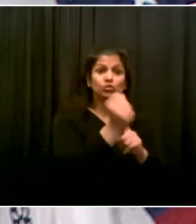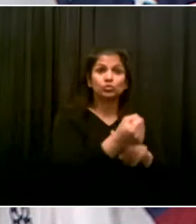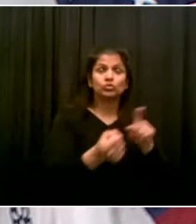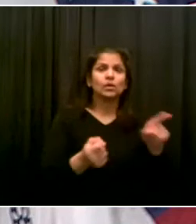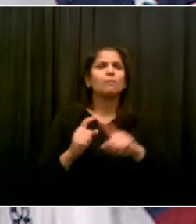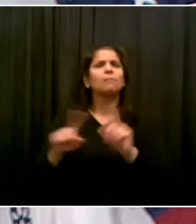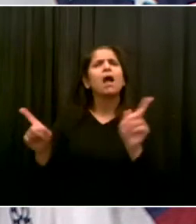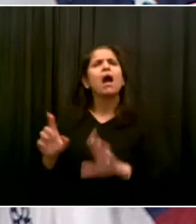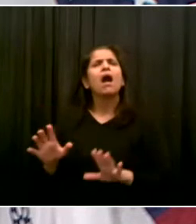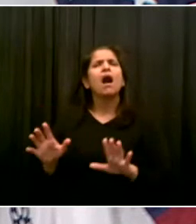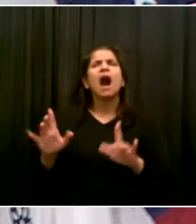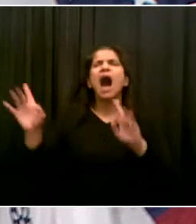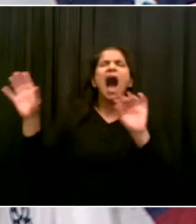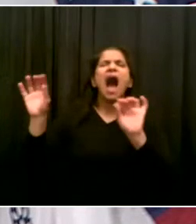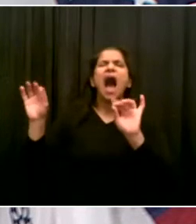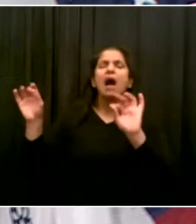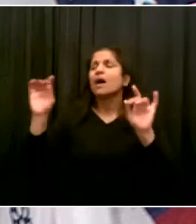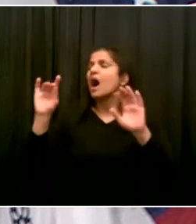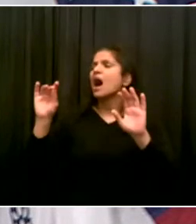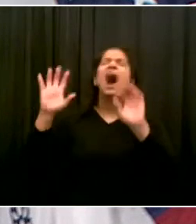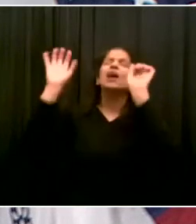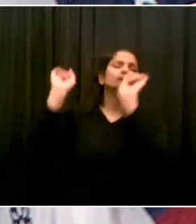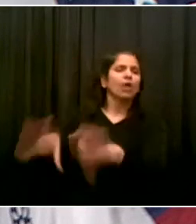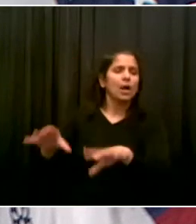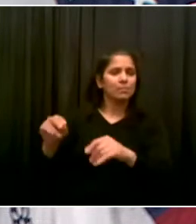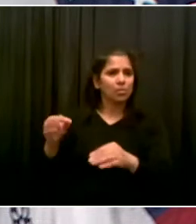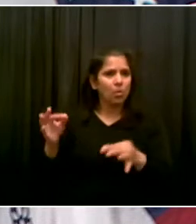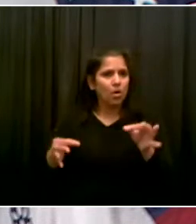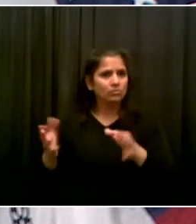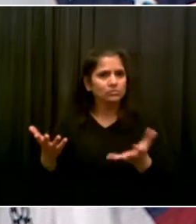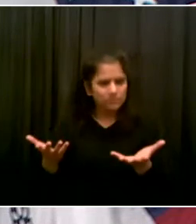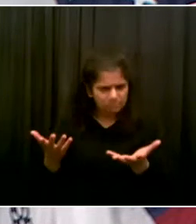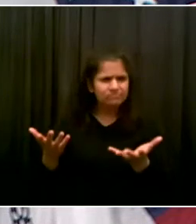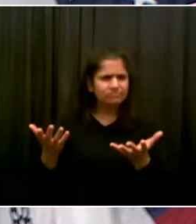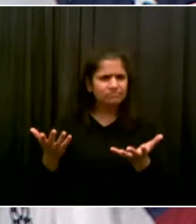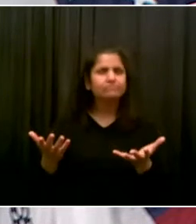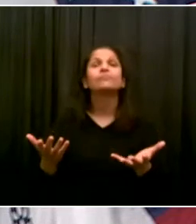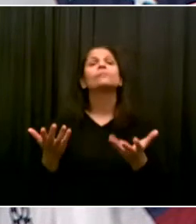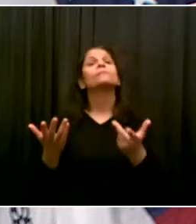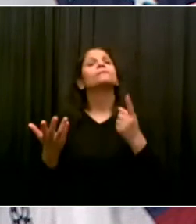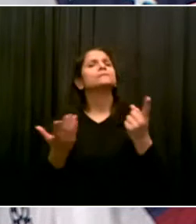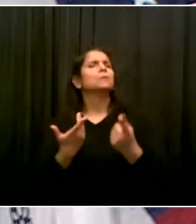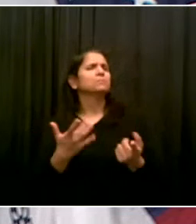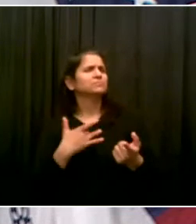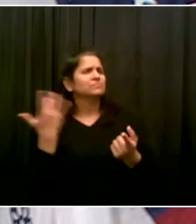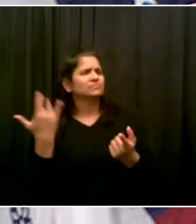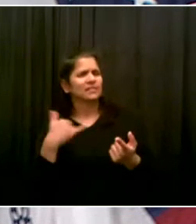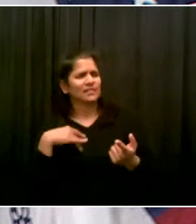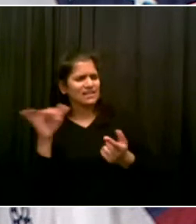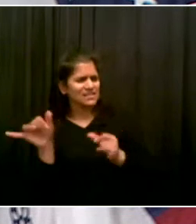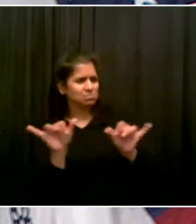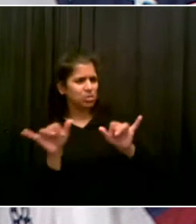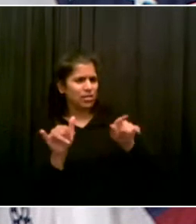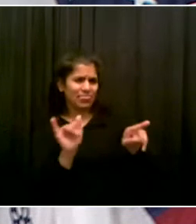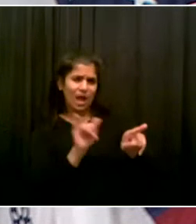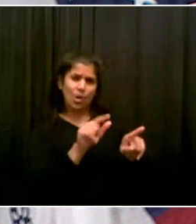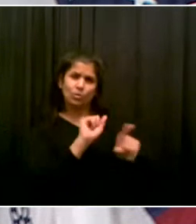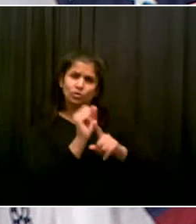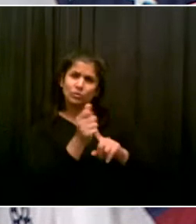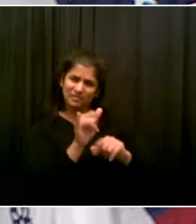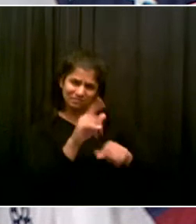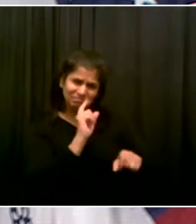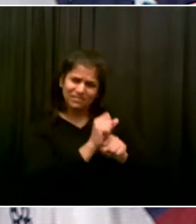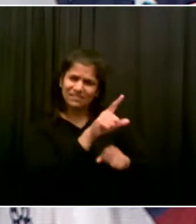quote-unquote mistaken or friendly fire, and 2 people died in this situation instead of 1, and nobody's being